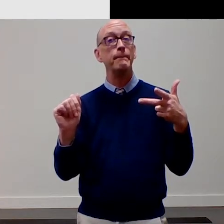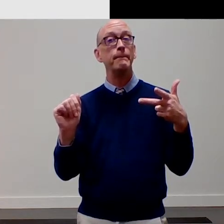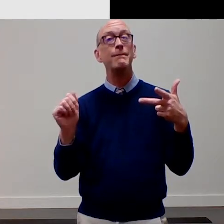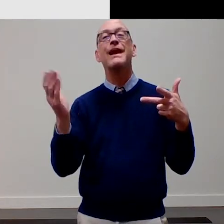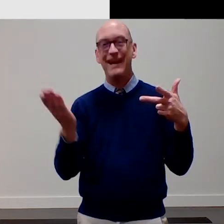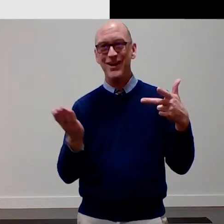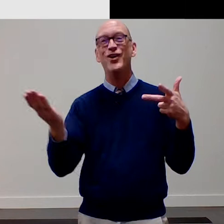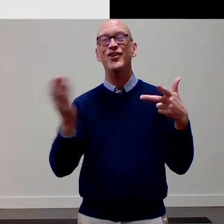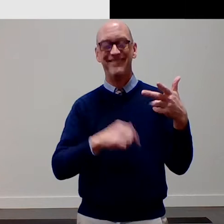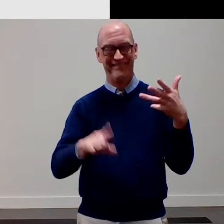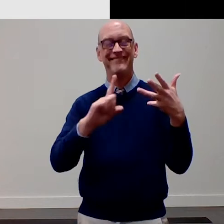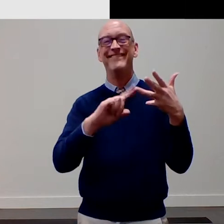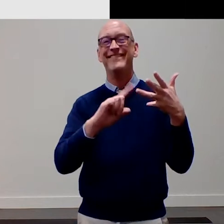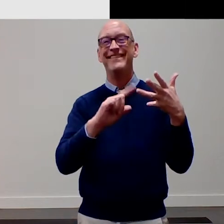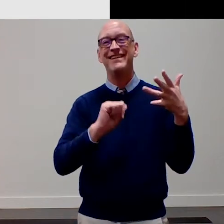Here.